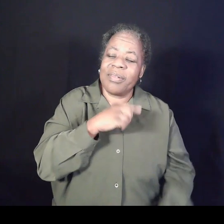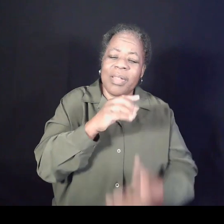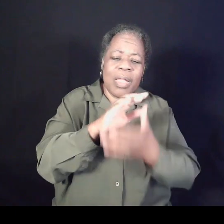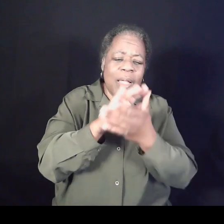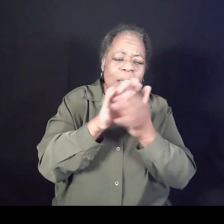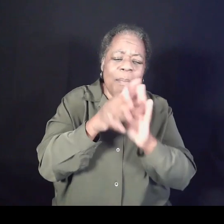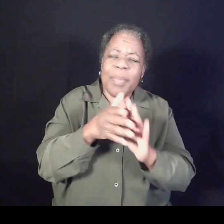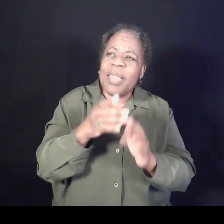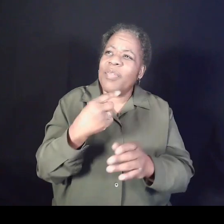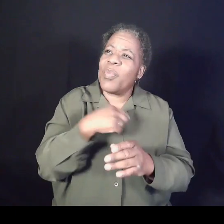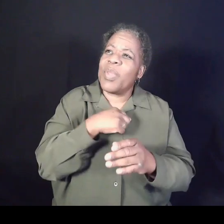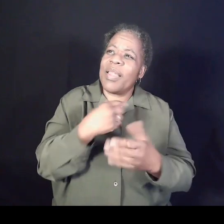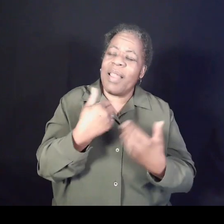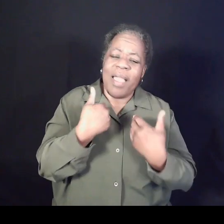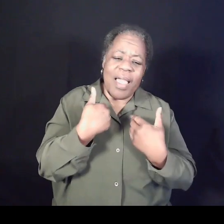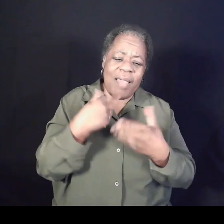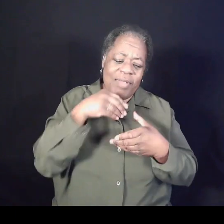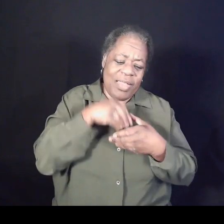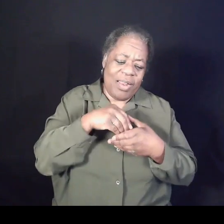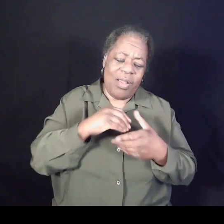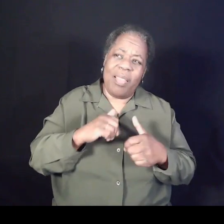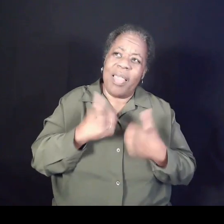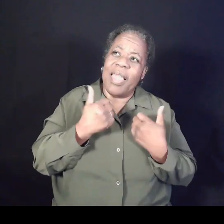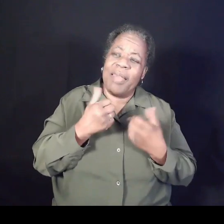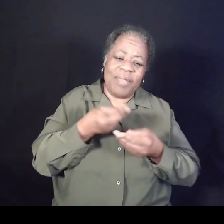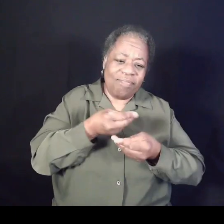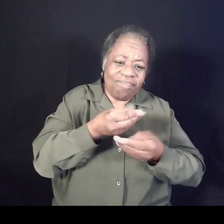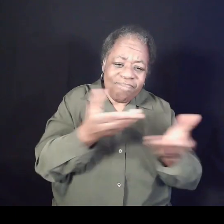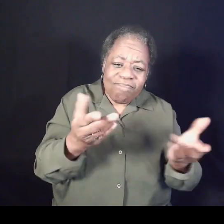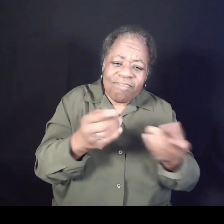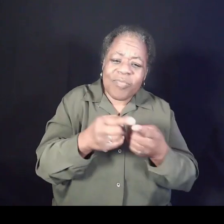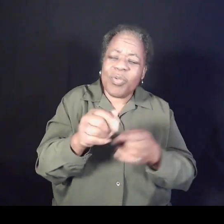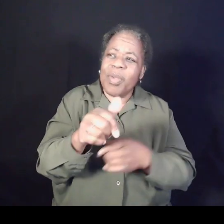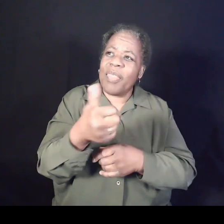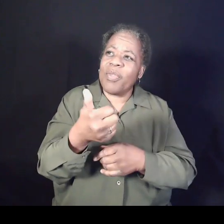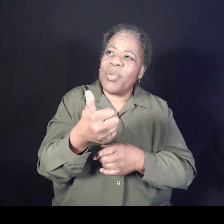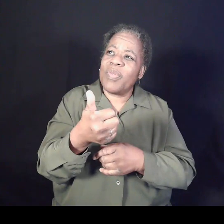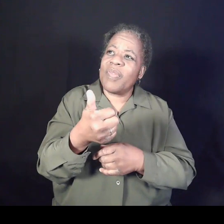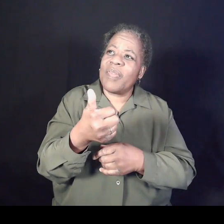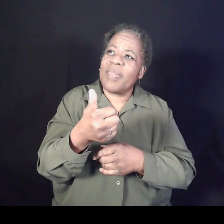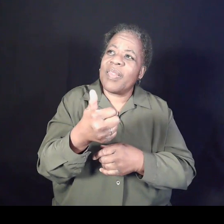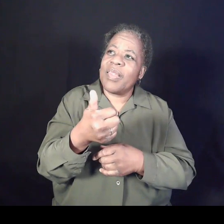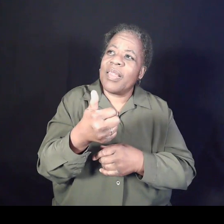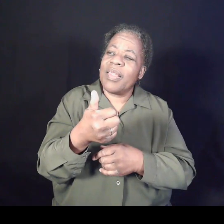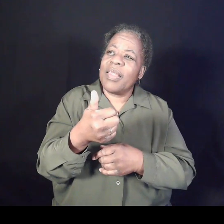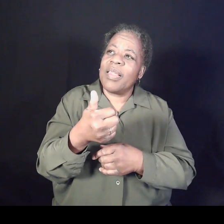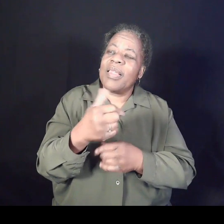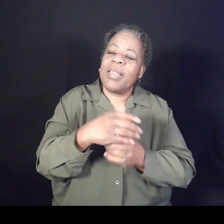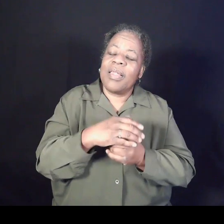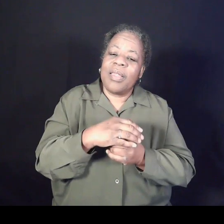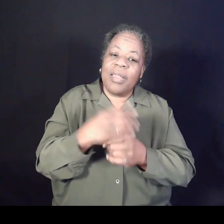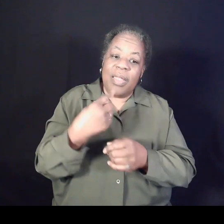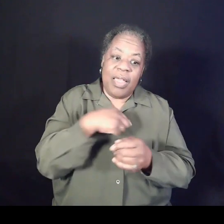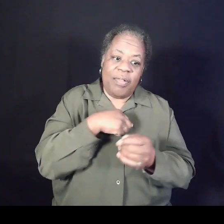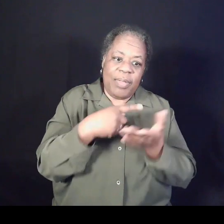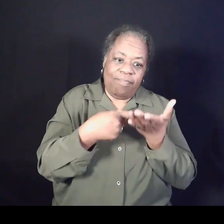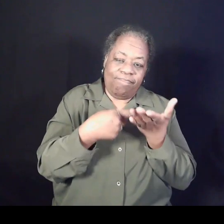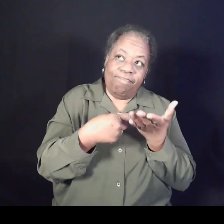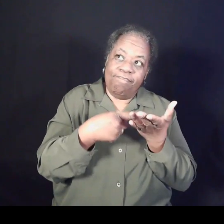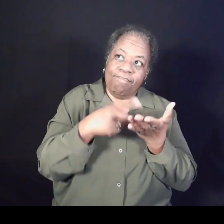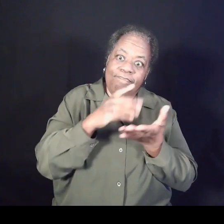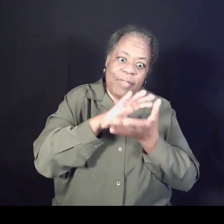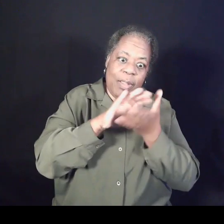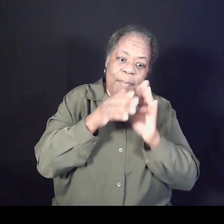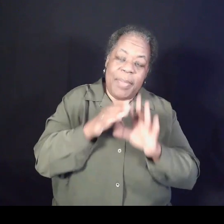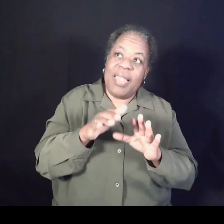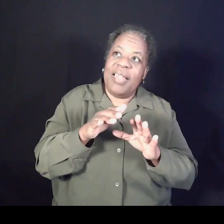be in our lives to others. Would you speak, Lord God, this month as we talk about the peace that you have given us,